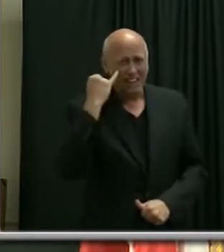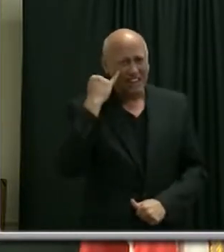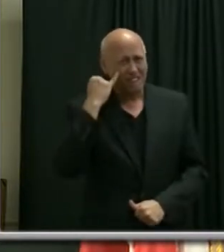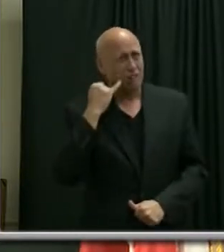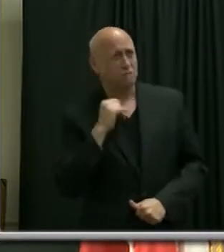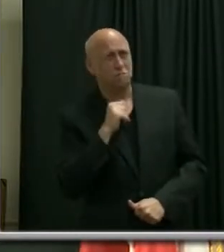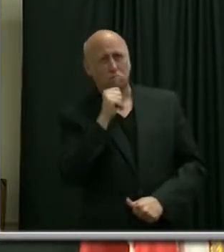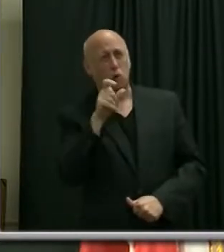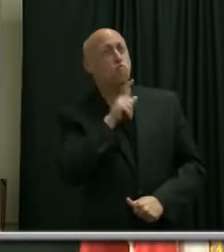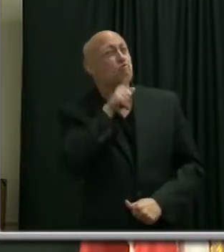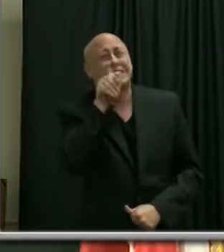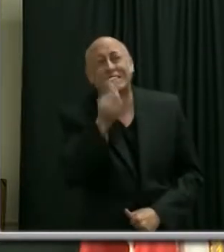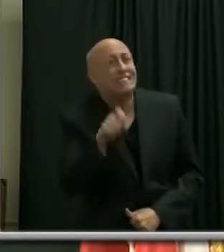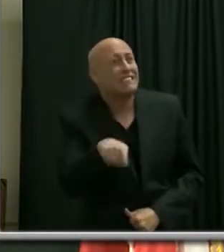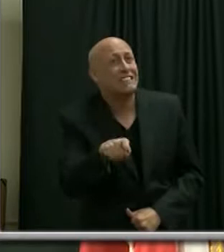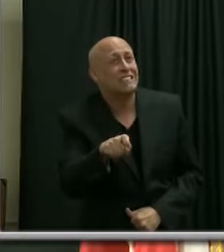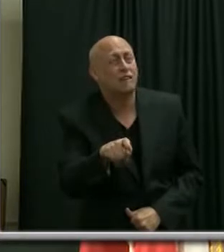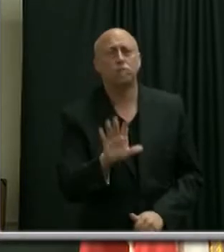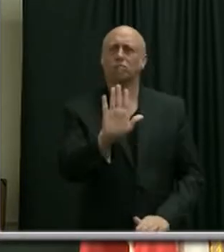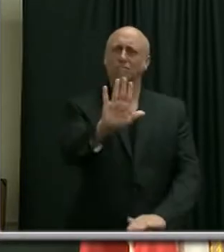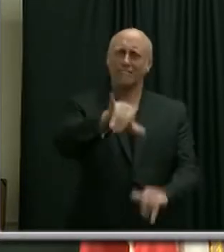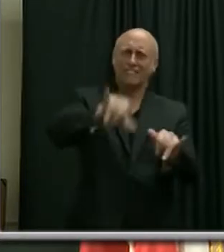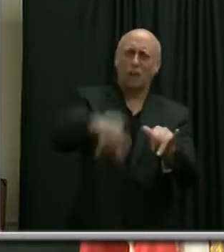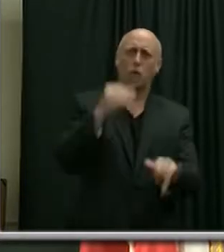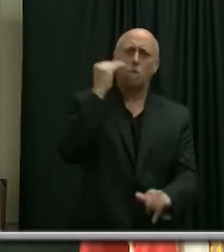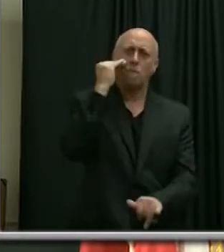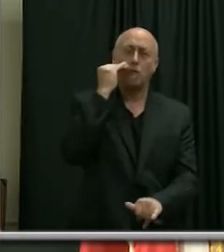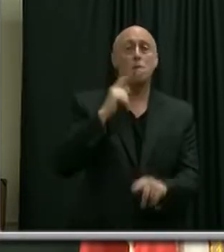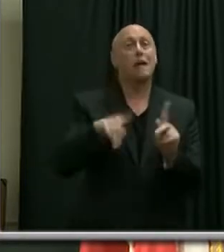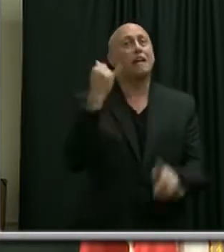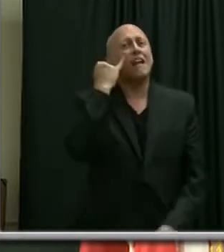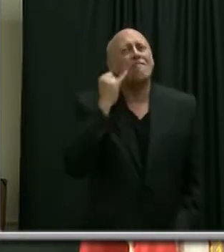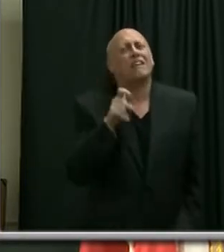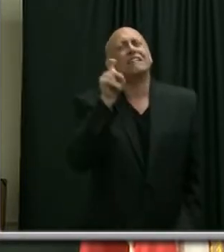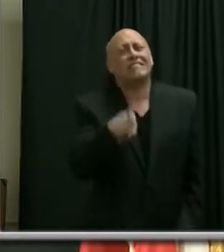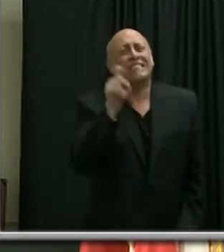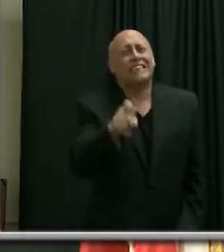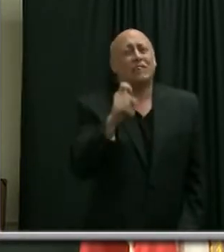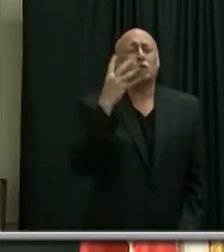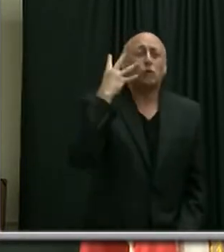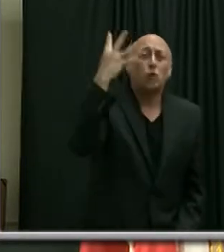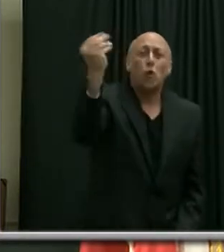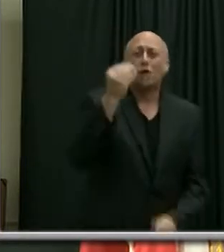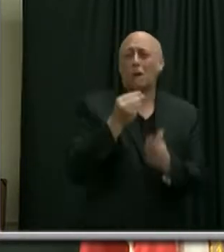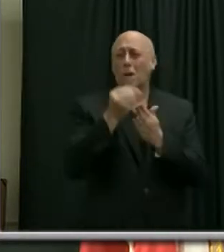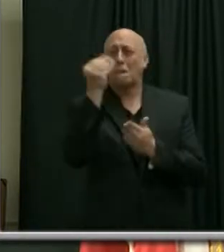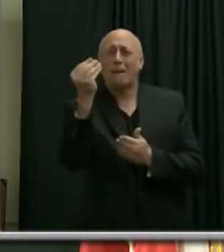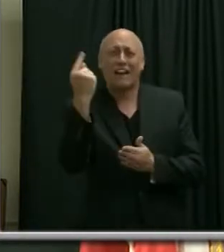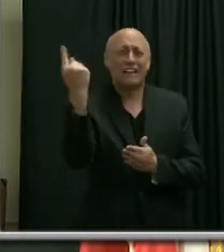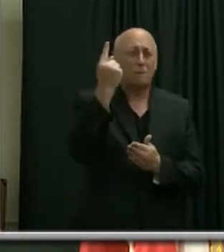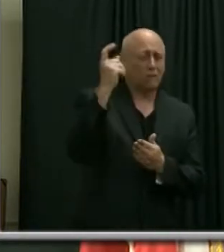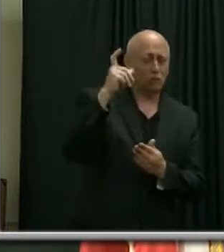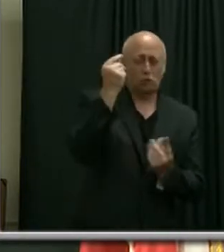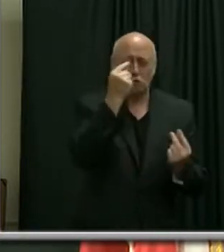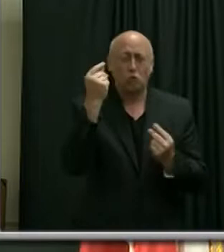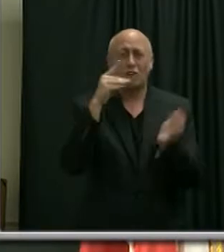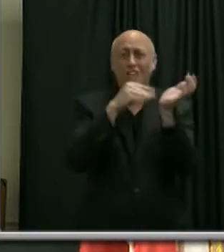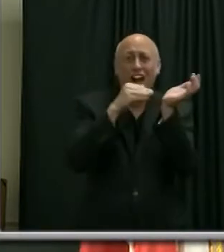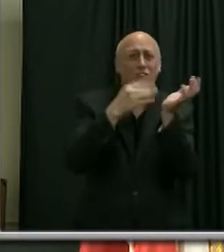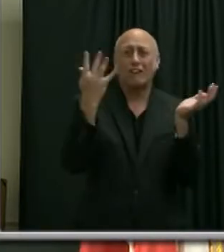go out. If the trip is necessary, please practice social distancing. This means staying 6 feet from